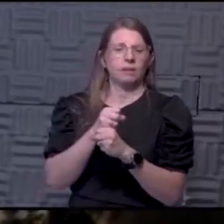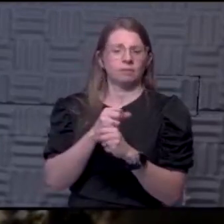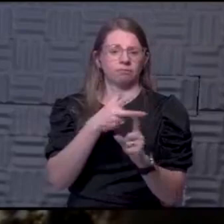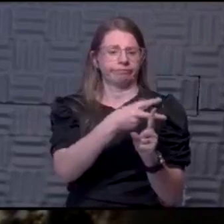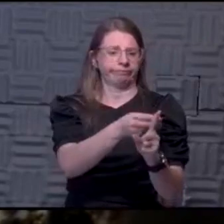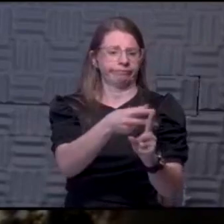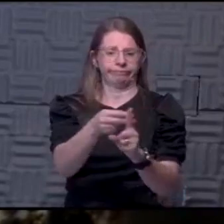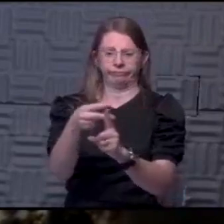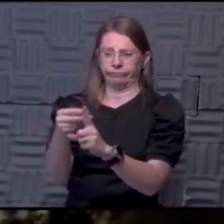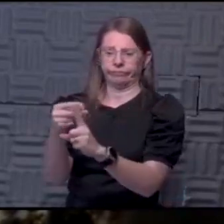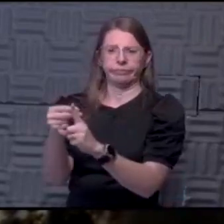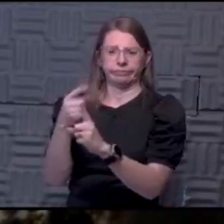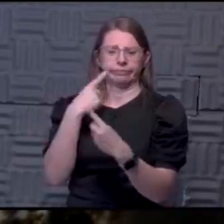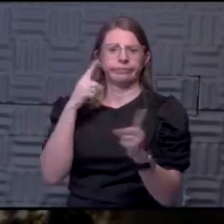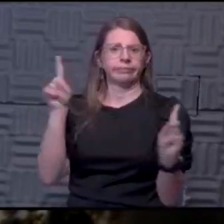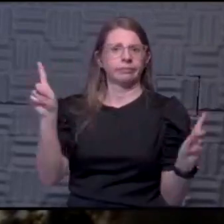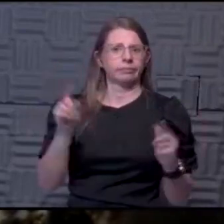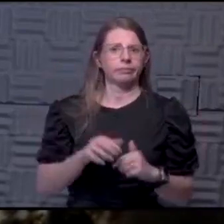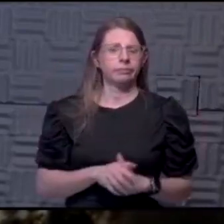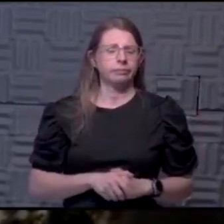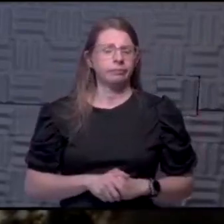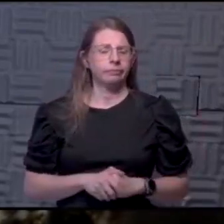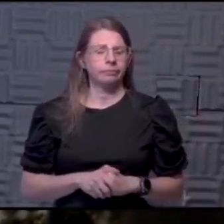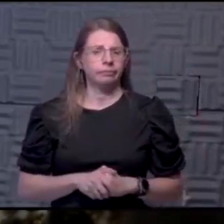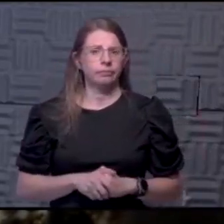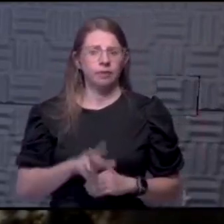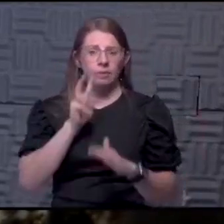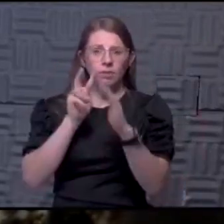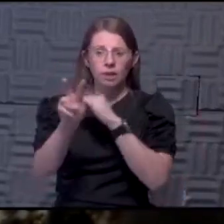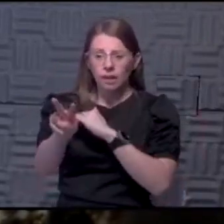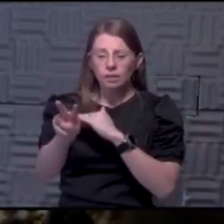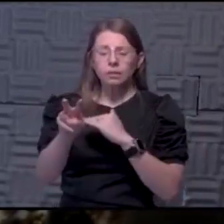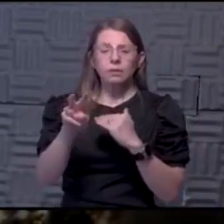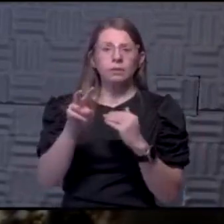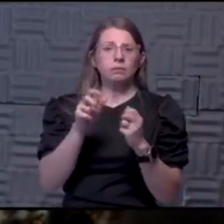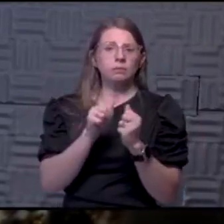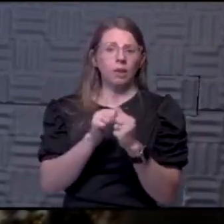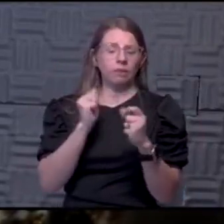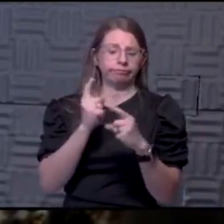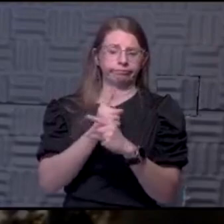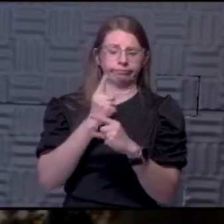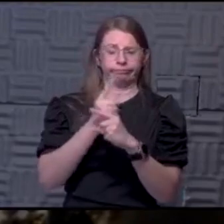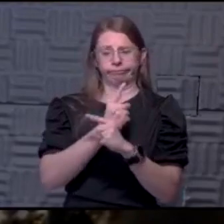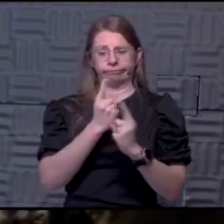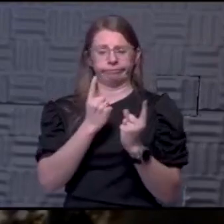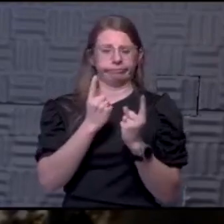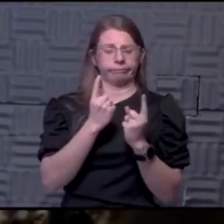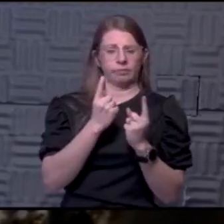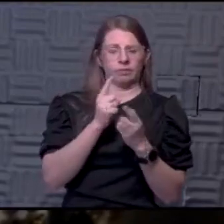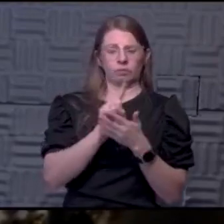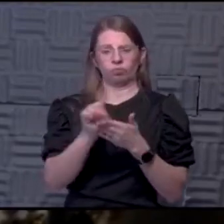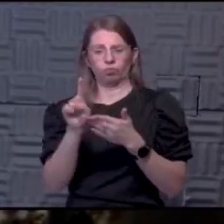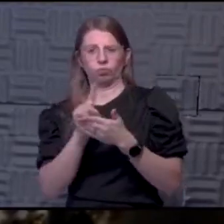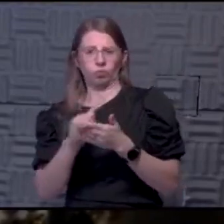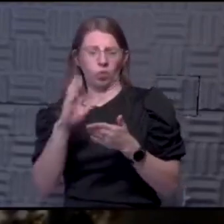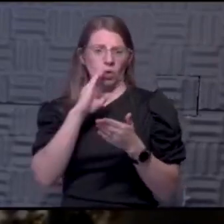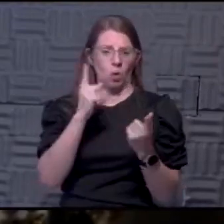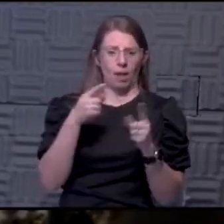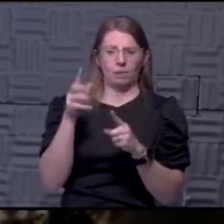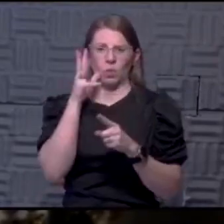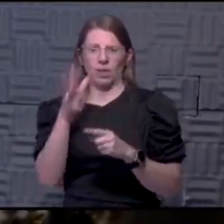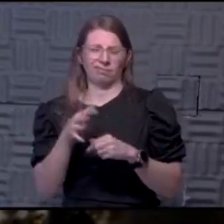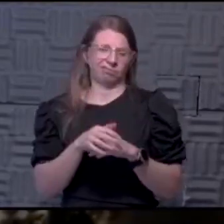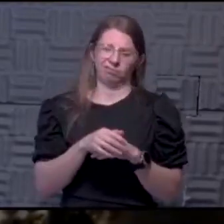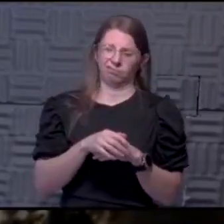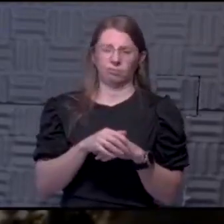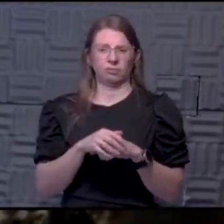and I think that though to predict it with a great deal of certainty from 1 week to the next is a little bit difficult with the